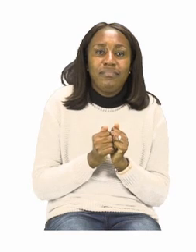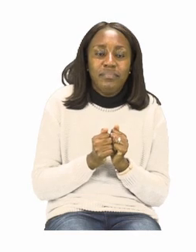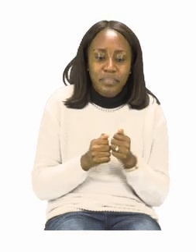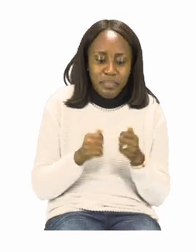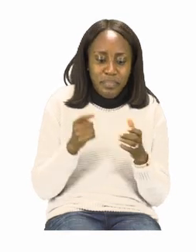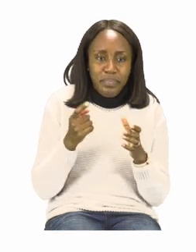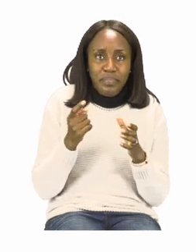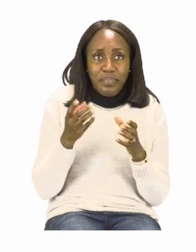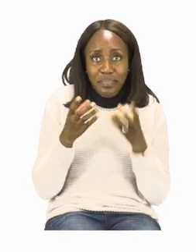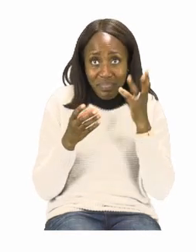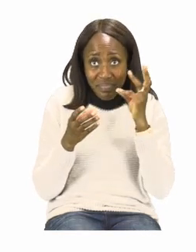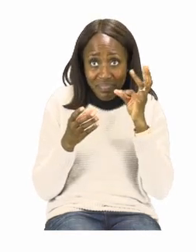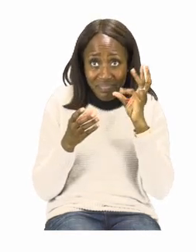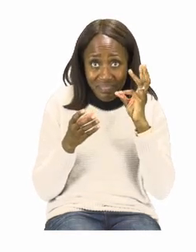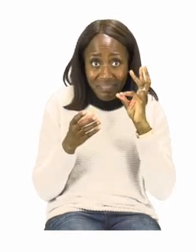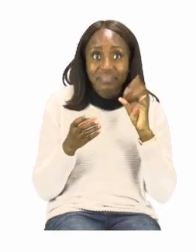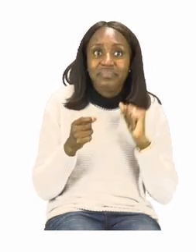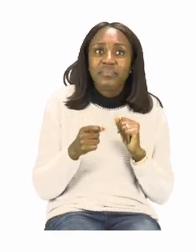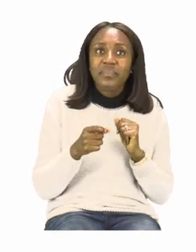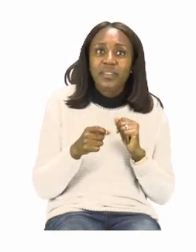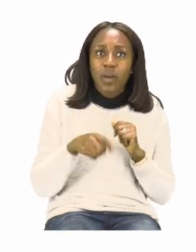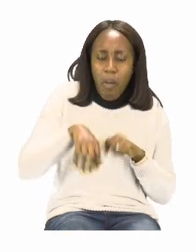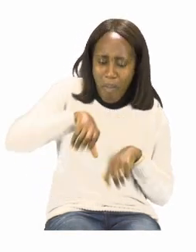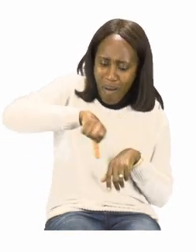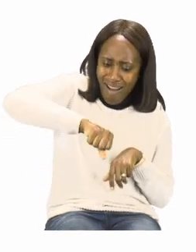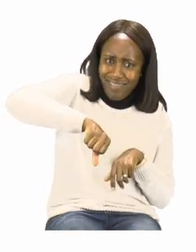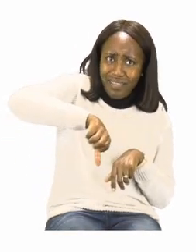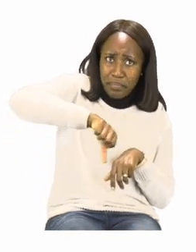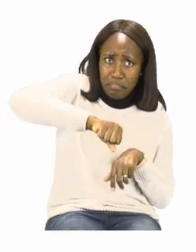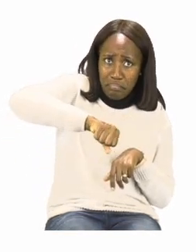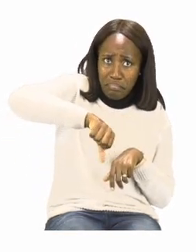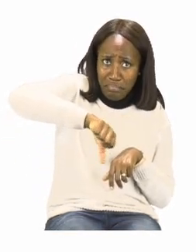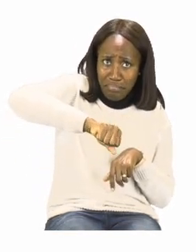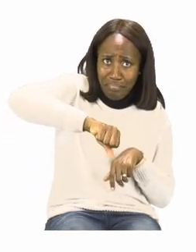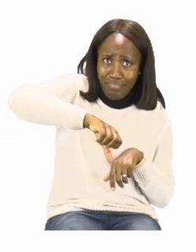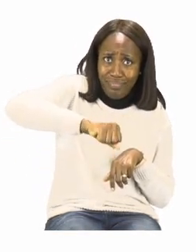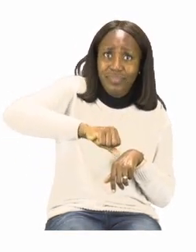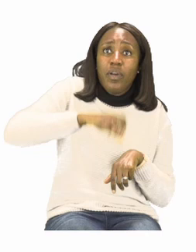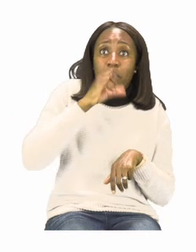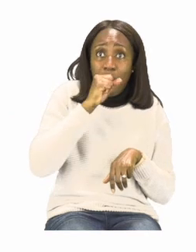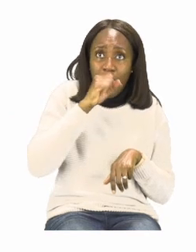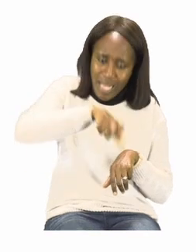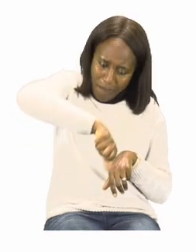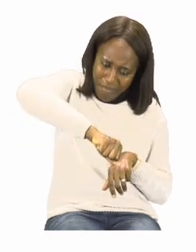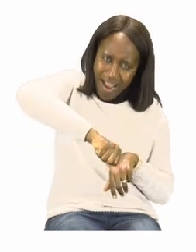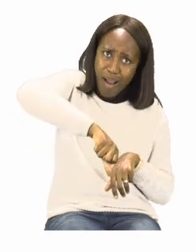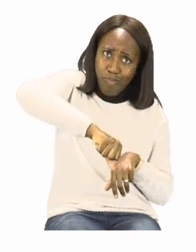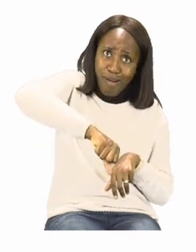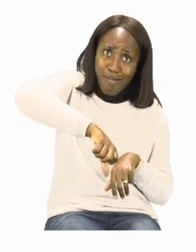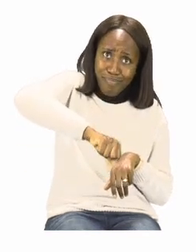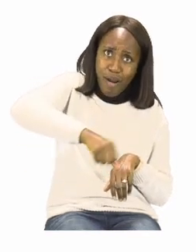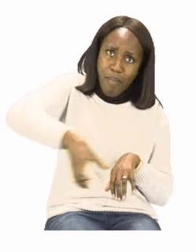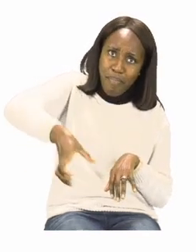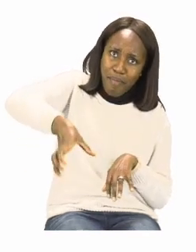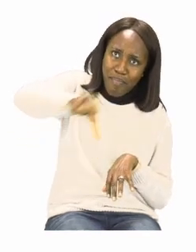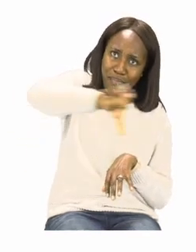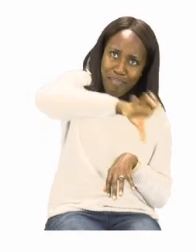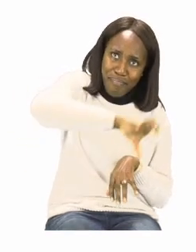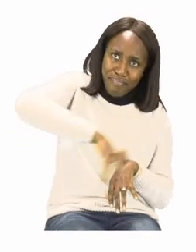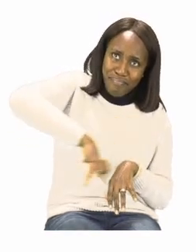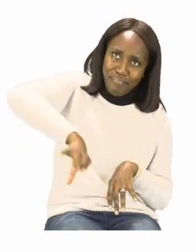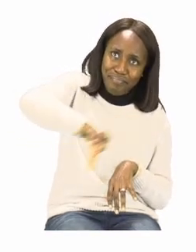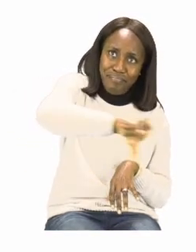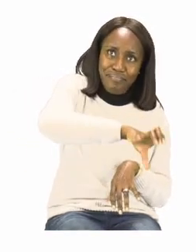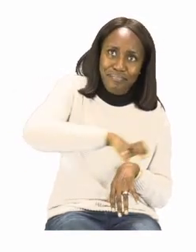And then the last one that we can see says squeeze juice from the orange and pour over